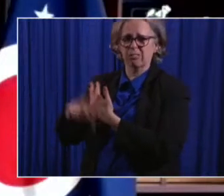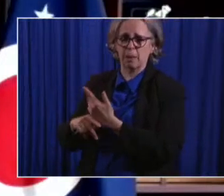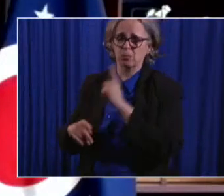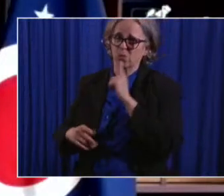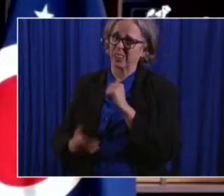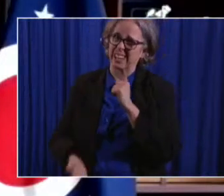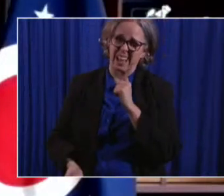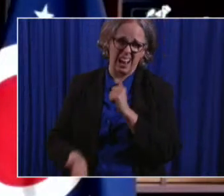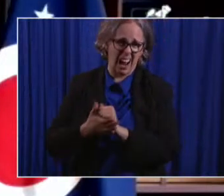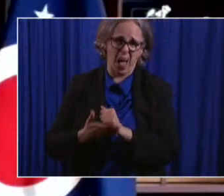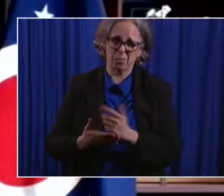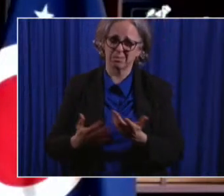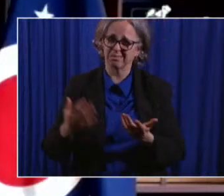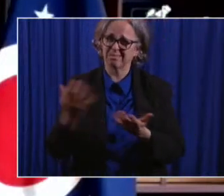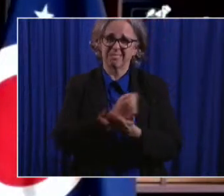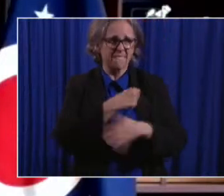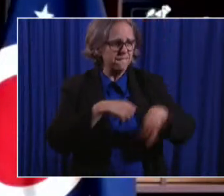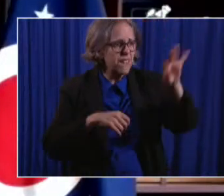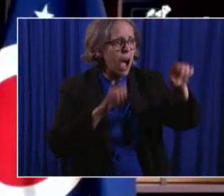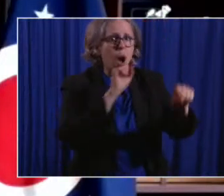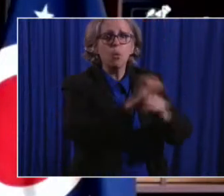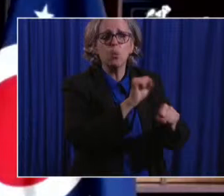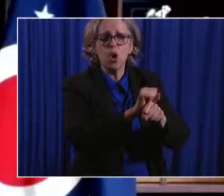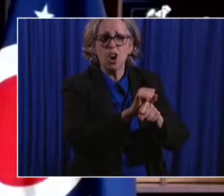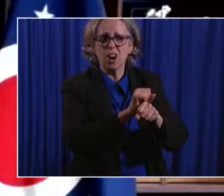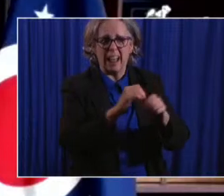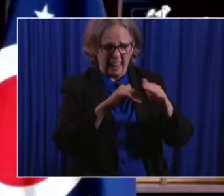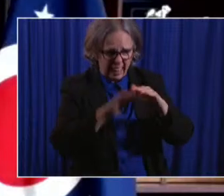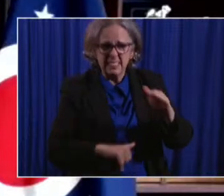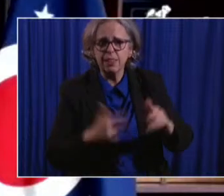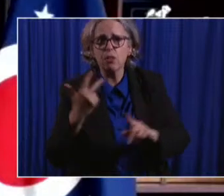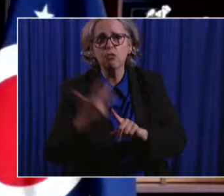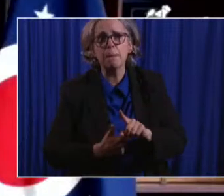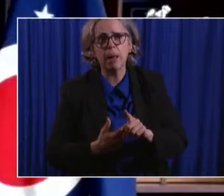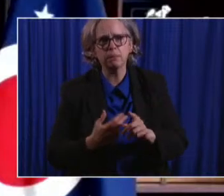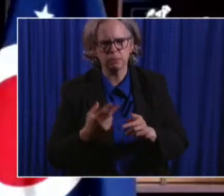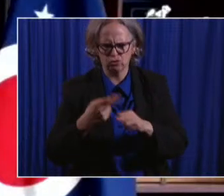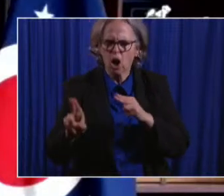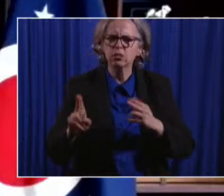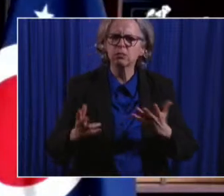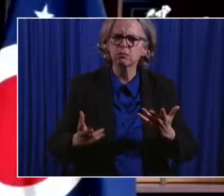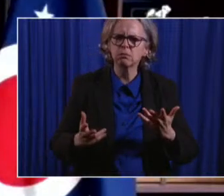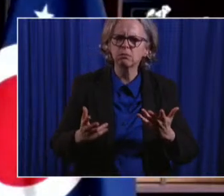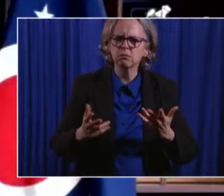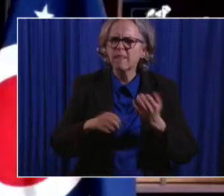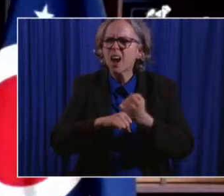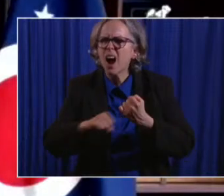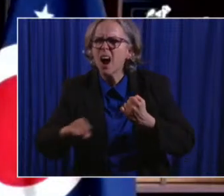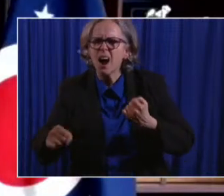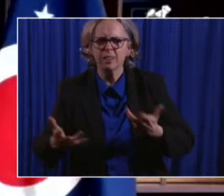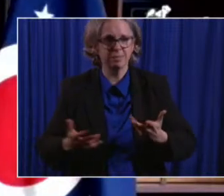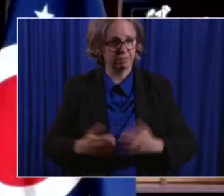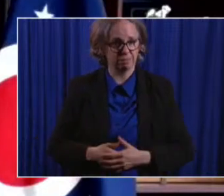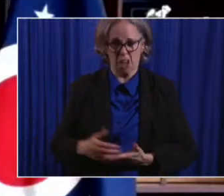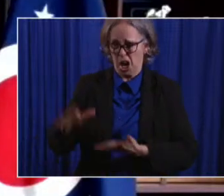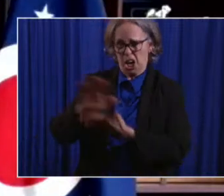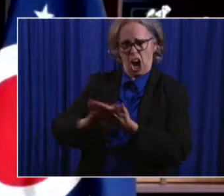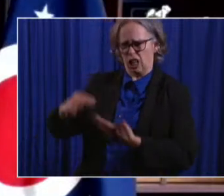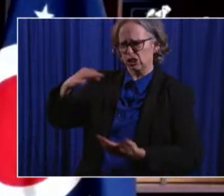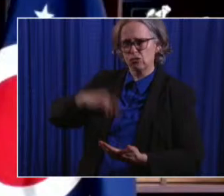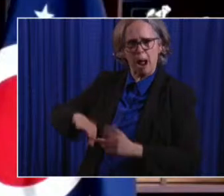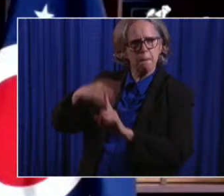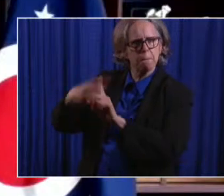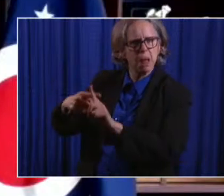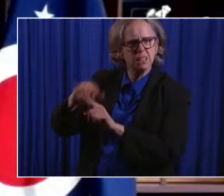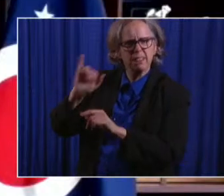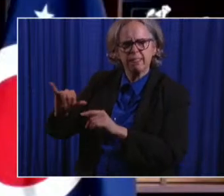higher paying job tomorrow. And with College Credit Plus, that's your way to an affordable college degree,